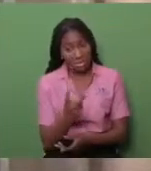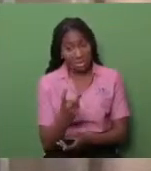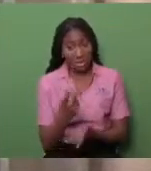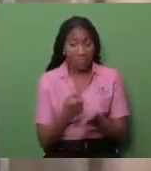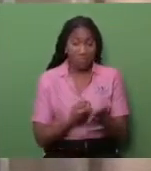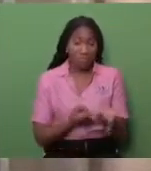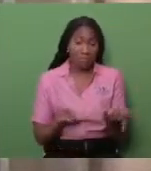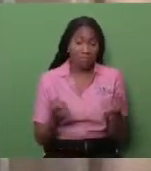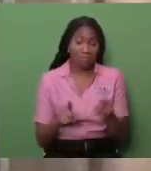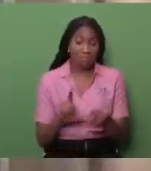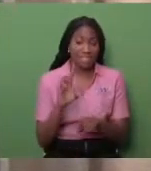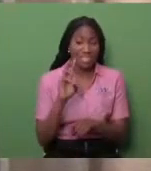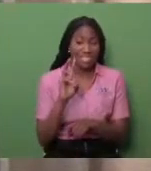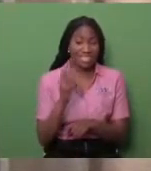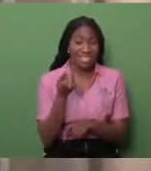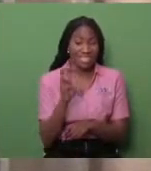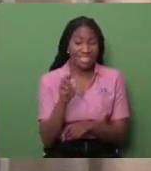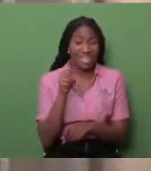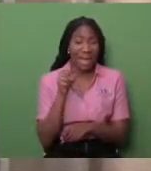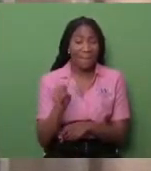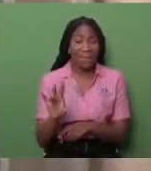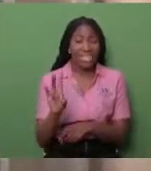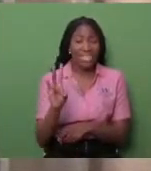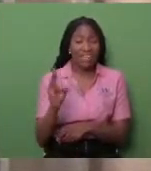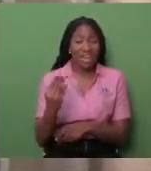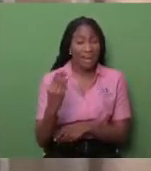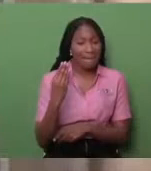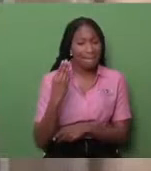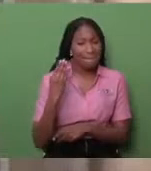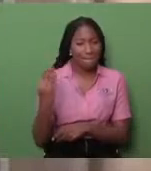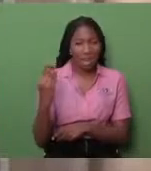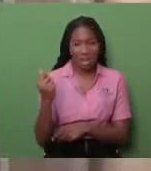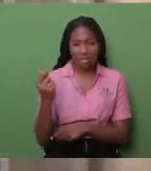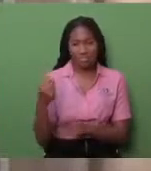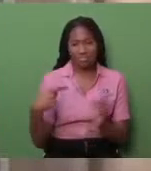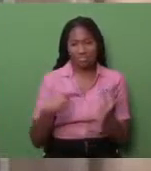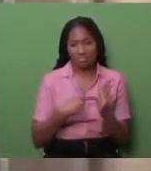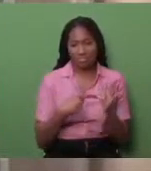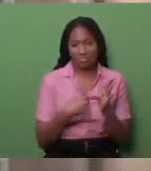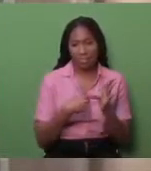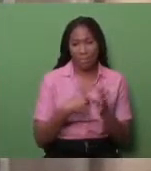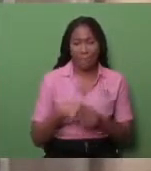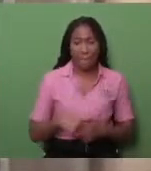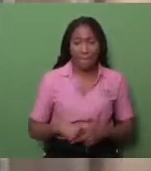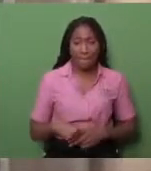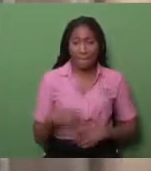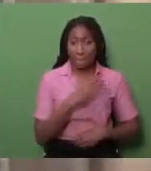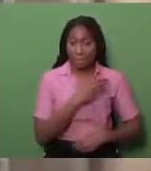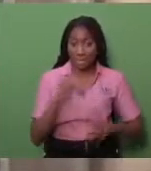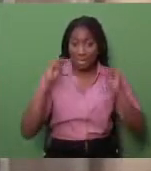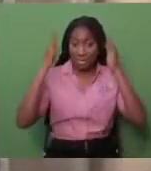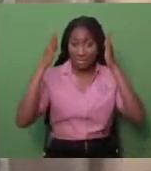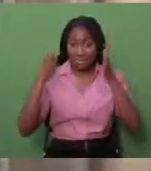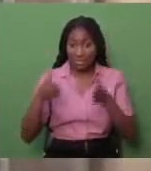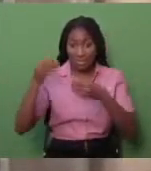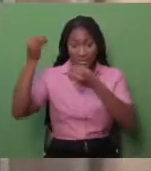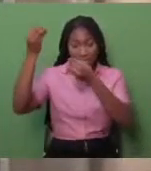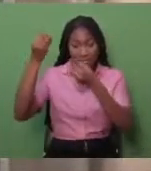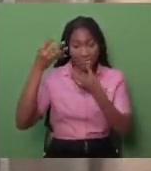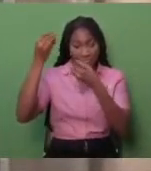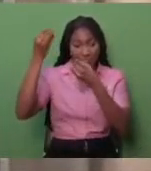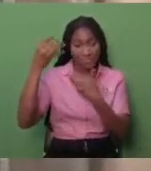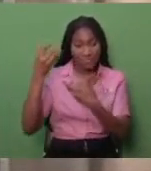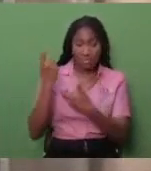whopping $16.7 billion. And according to figures provided by the minister, in this recent